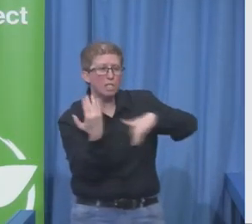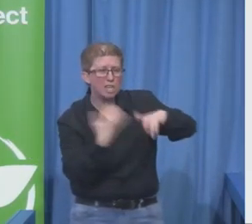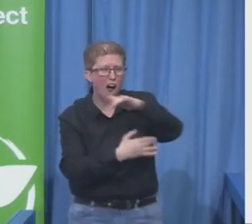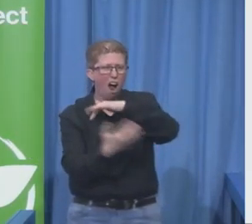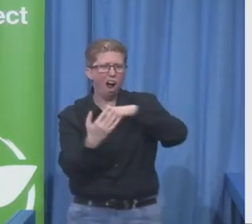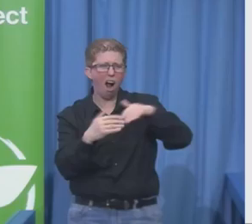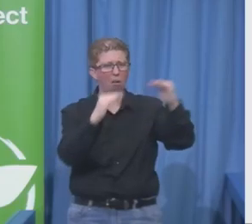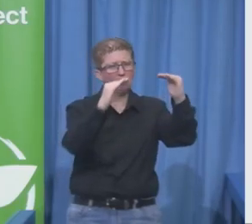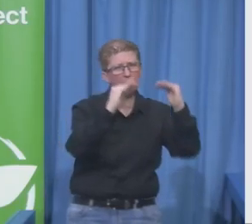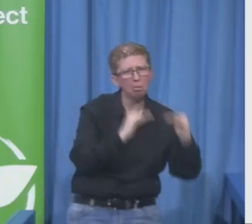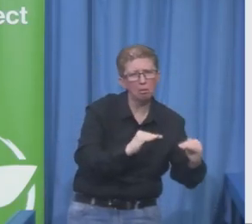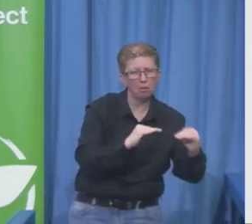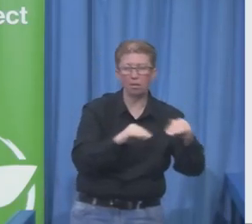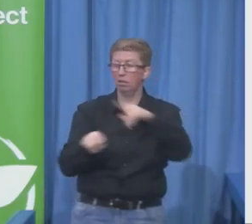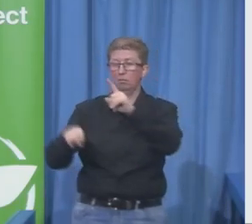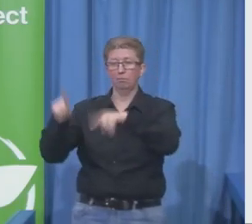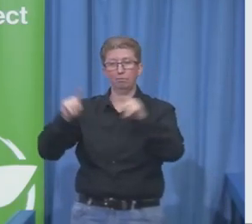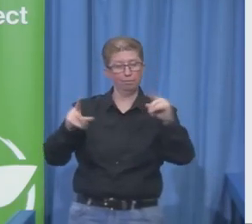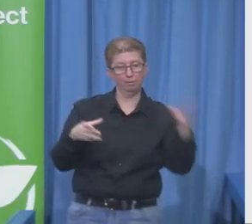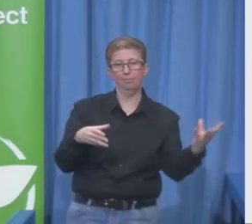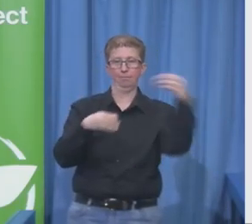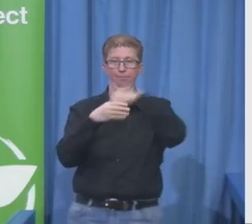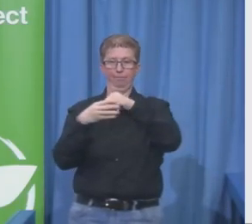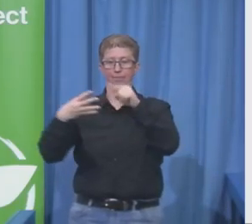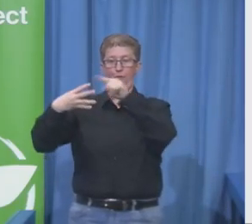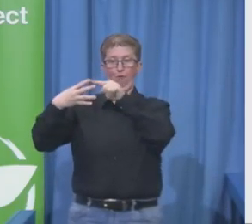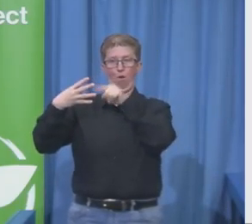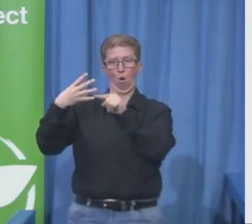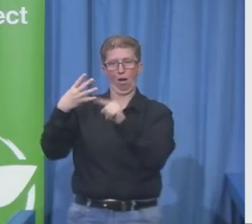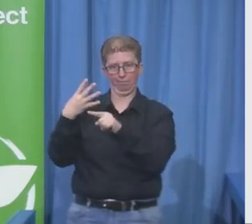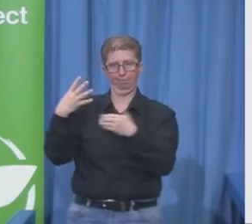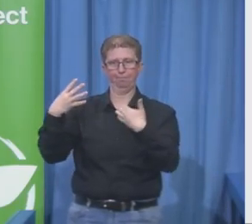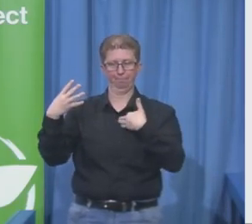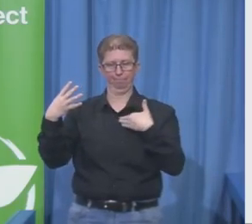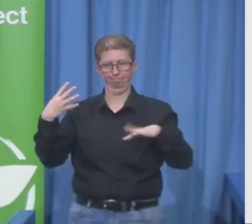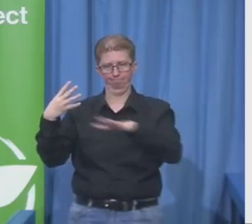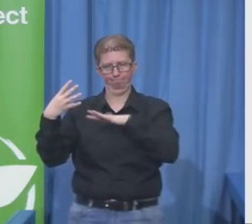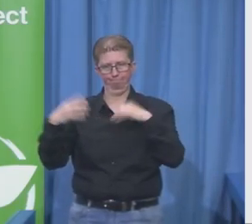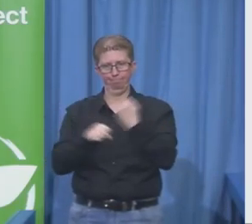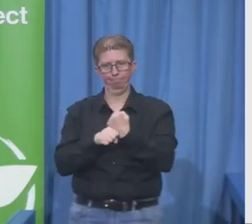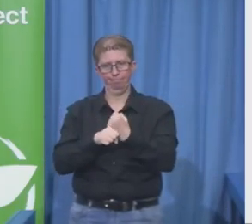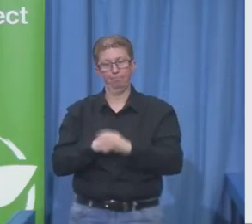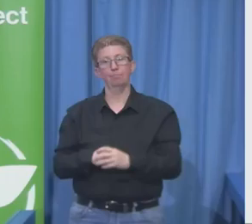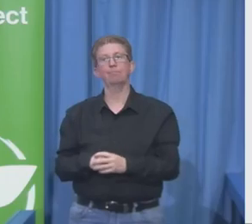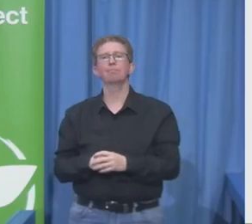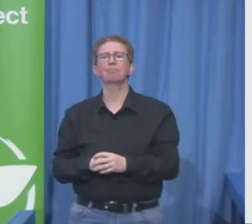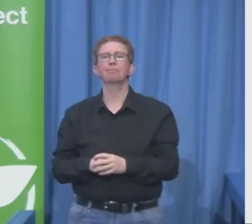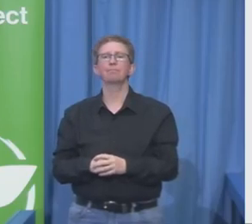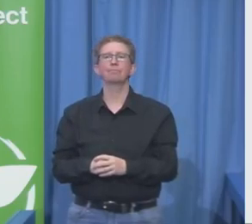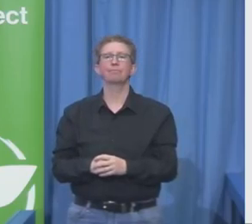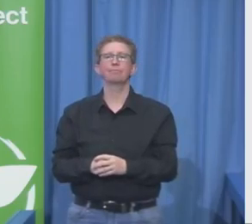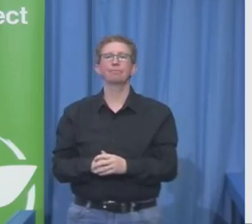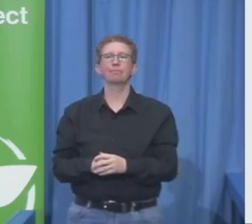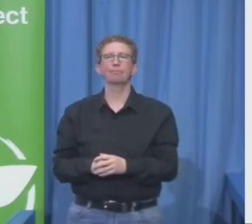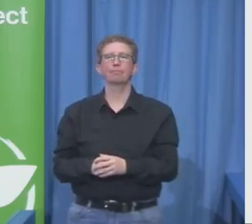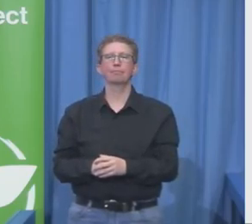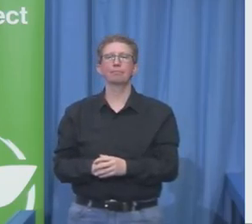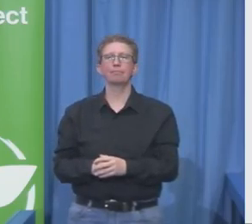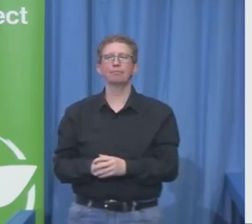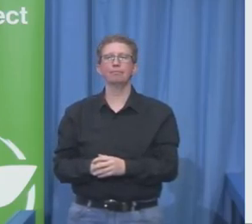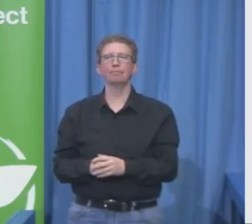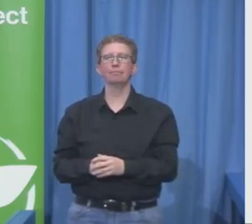these four tenets. So for persons with disability, we have a person bringing